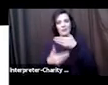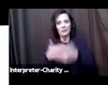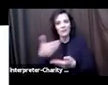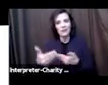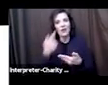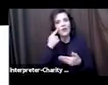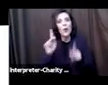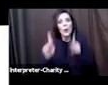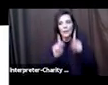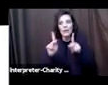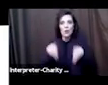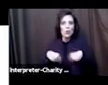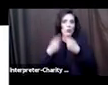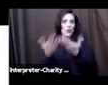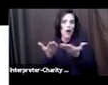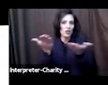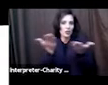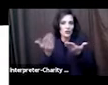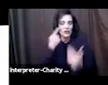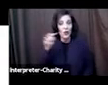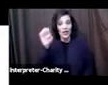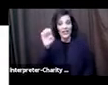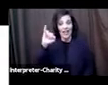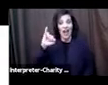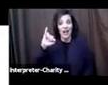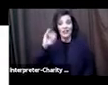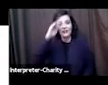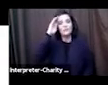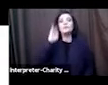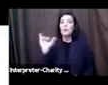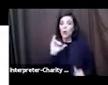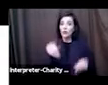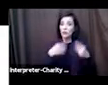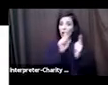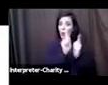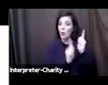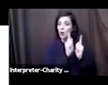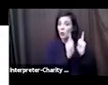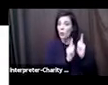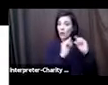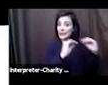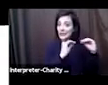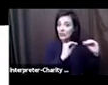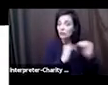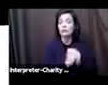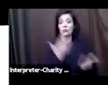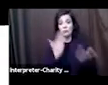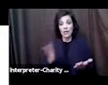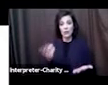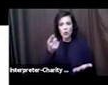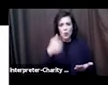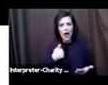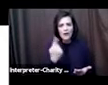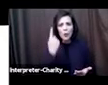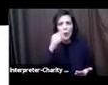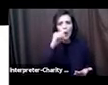the work of their early intervention. We also do one-on-one demonstrations. If you have a kiddo that you're wondering about,